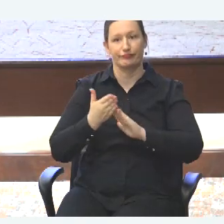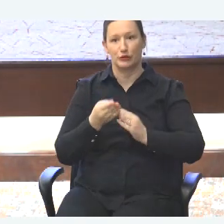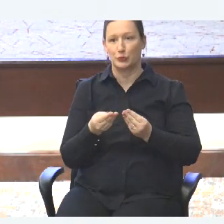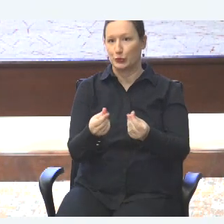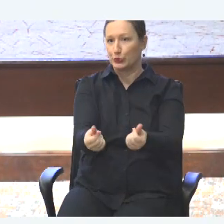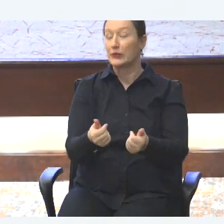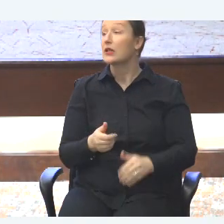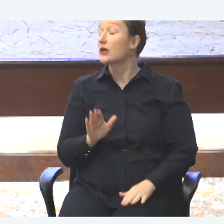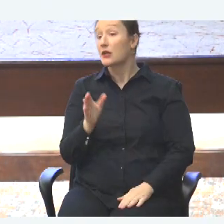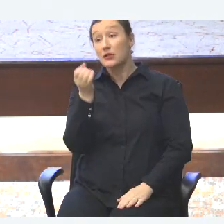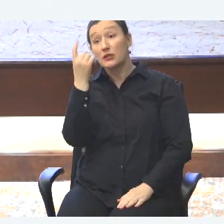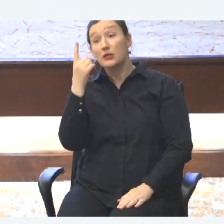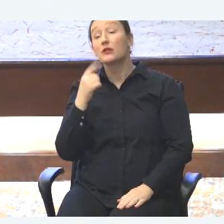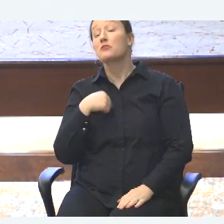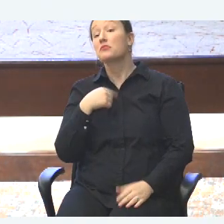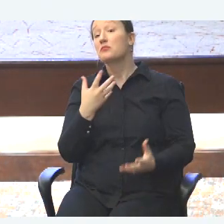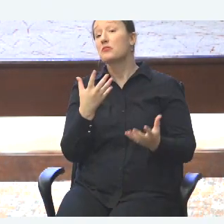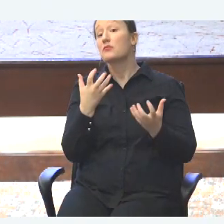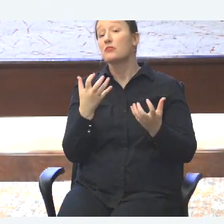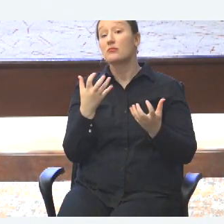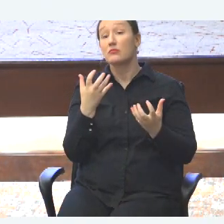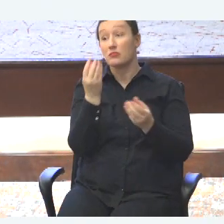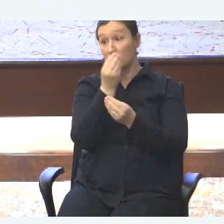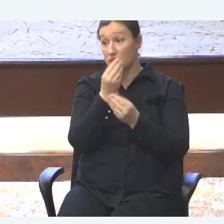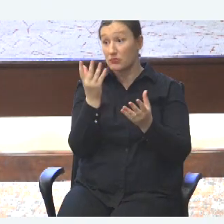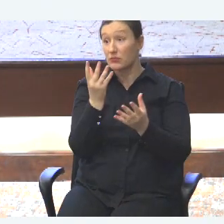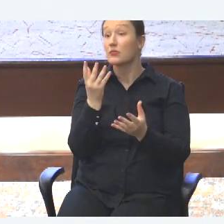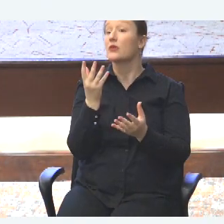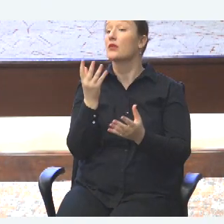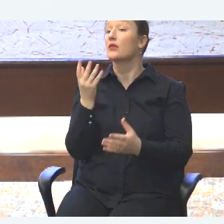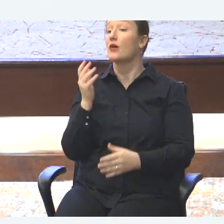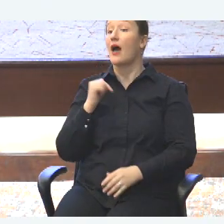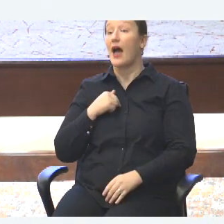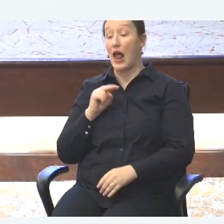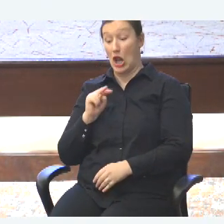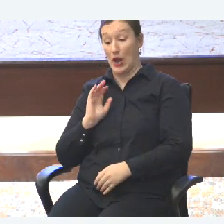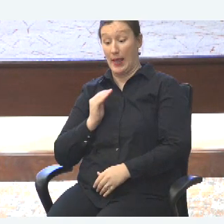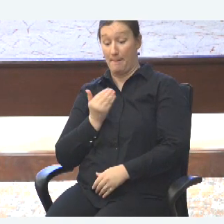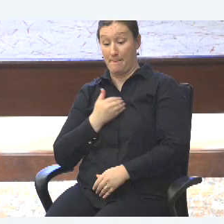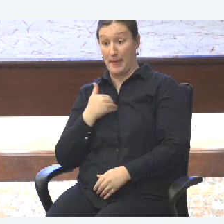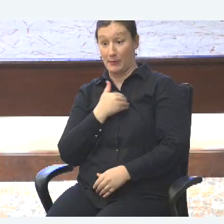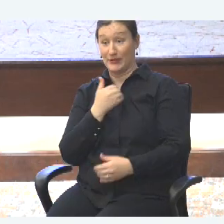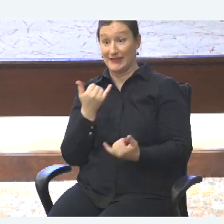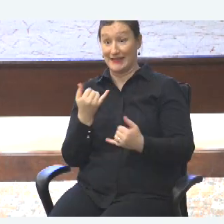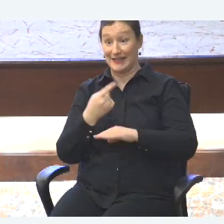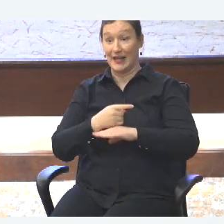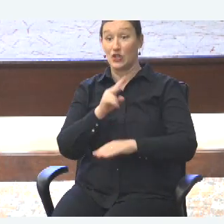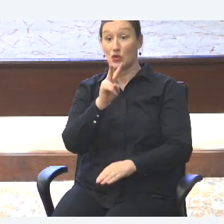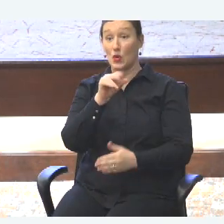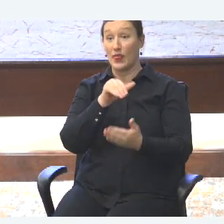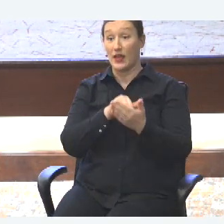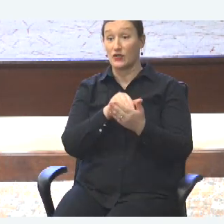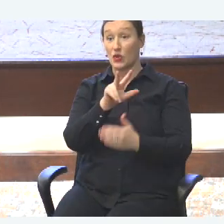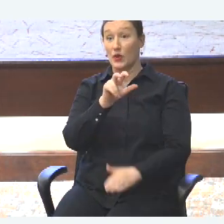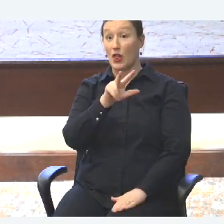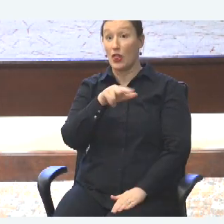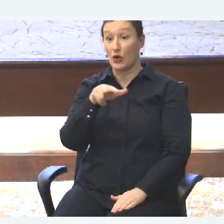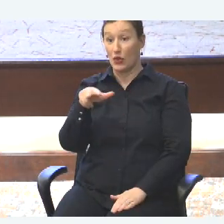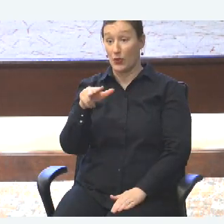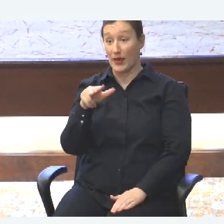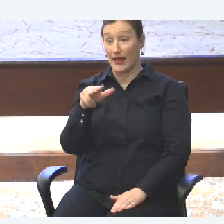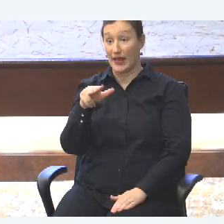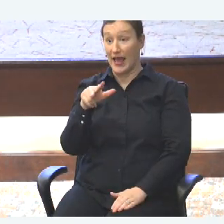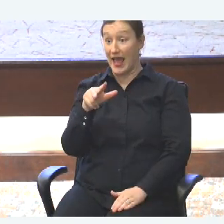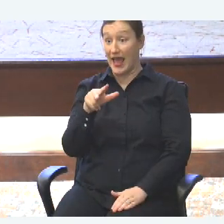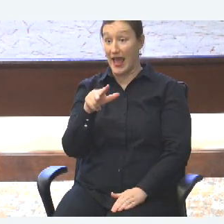I do want to say, I did look at our updated numbers today, and we've had 2,333 hours